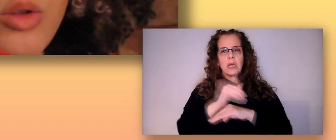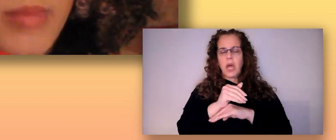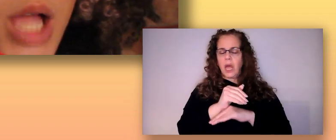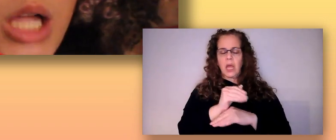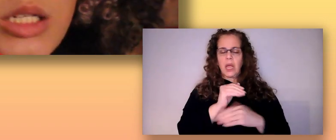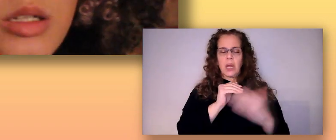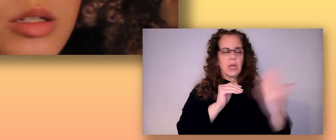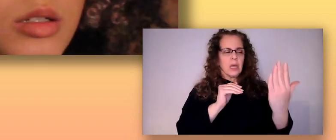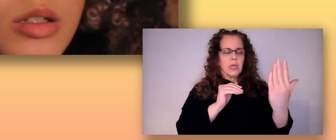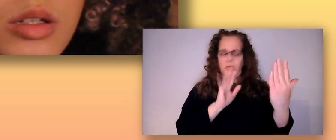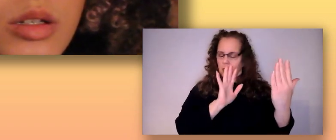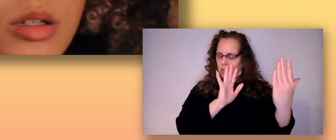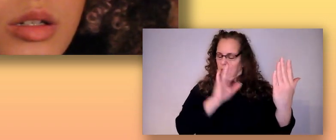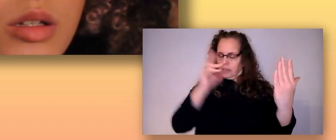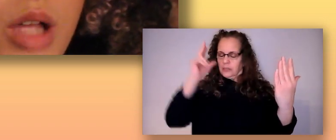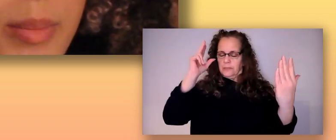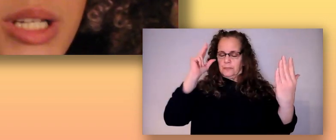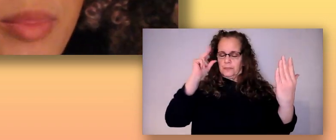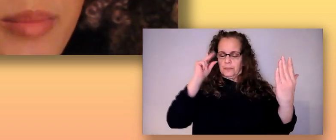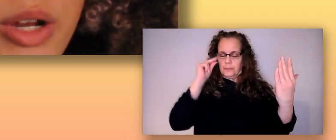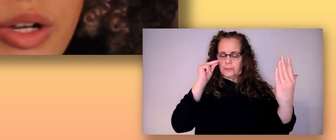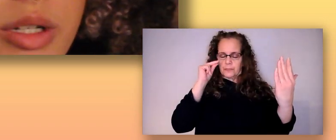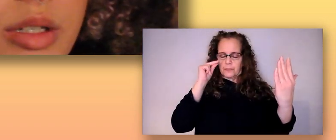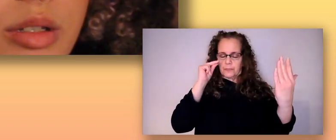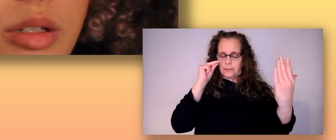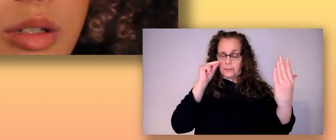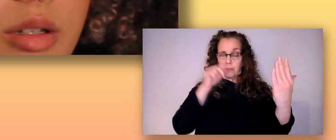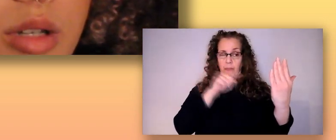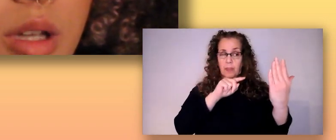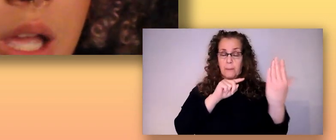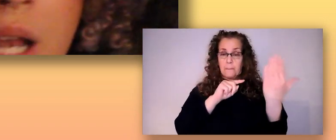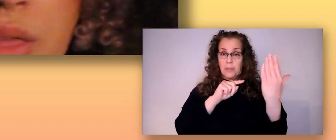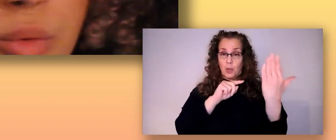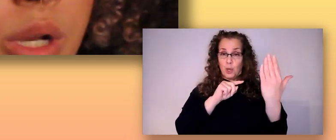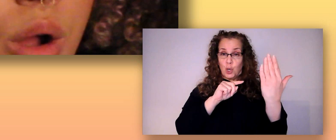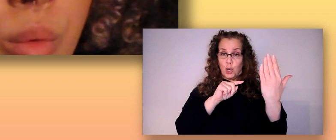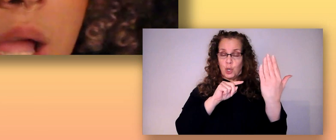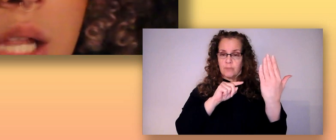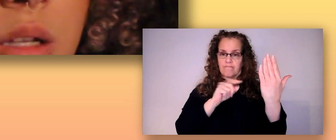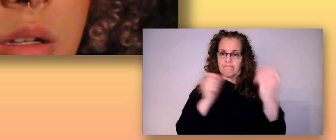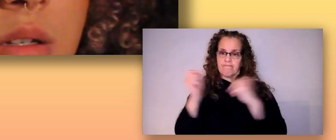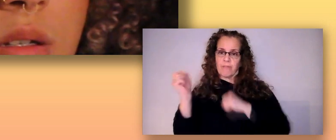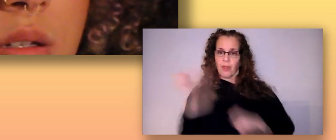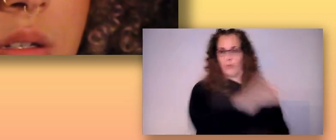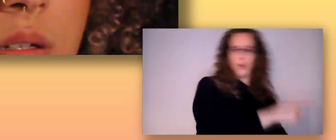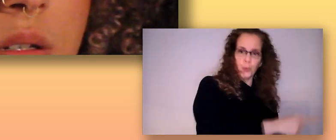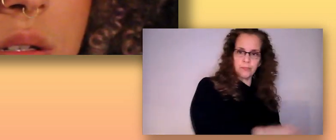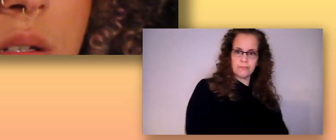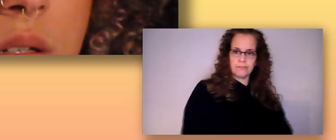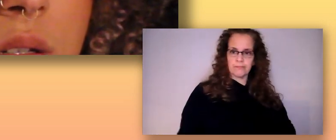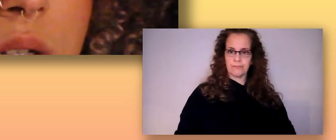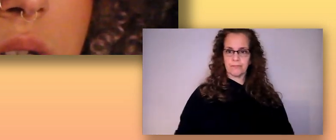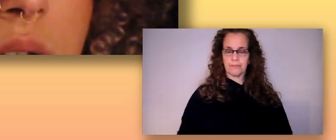just closed my eyes and I picked up the mirror and I threw it away.